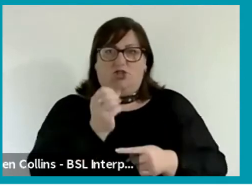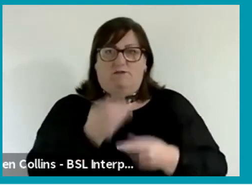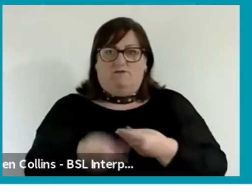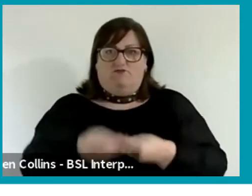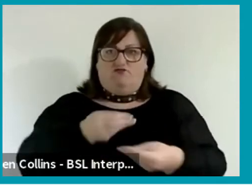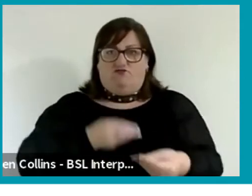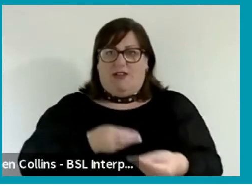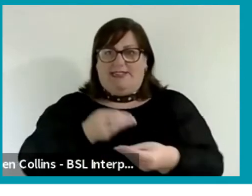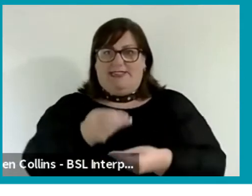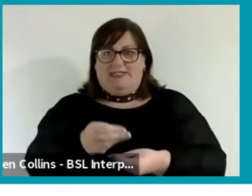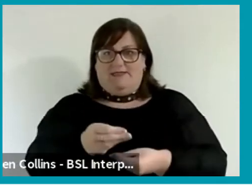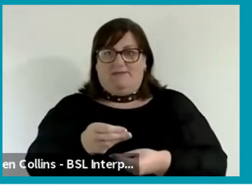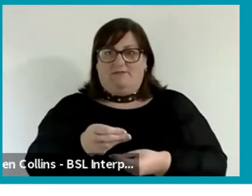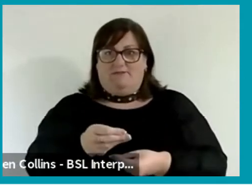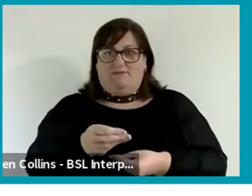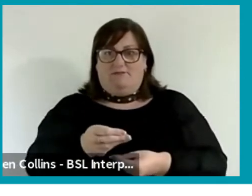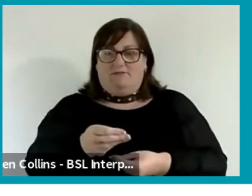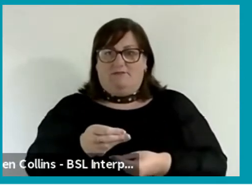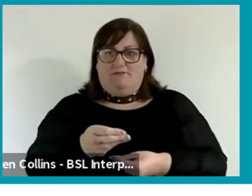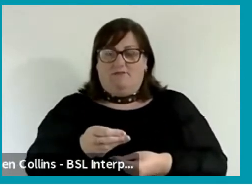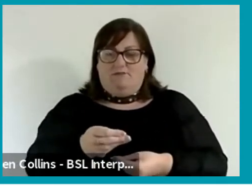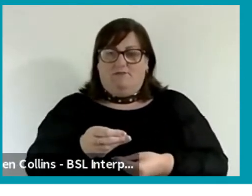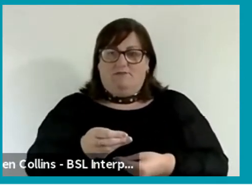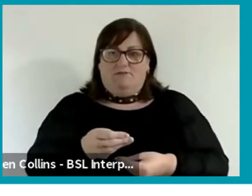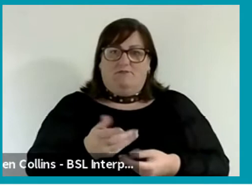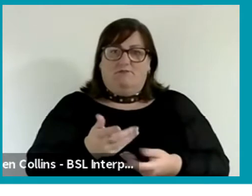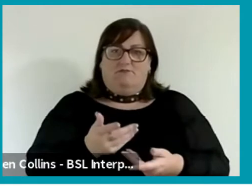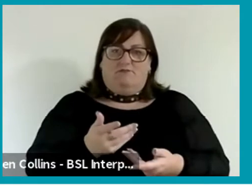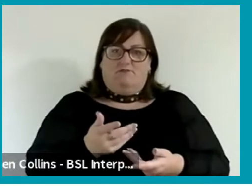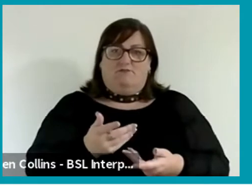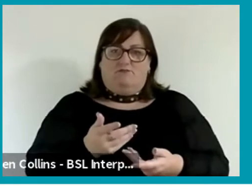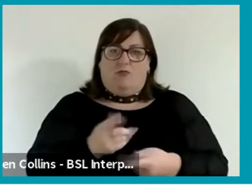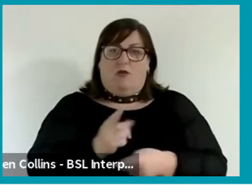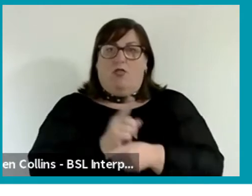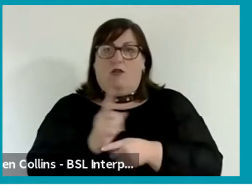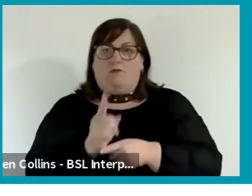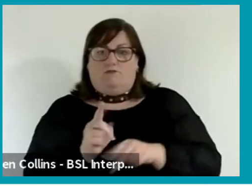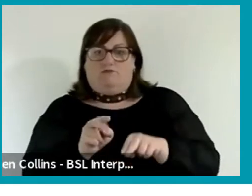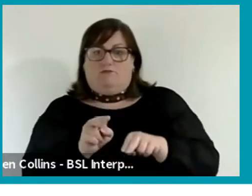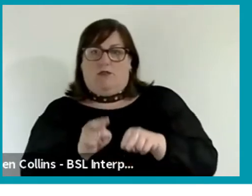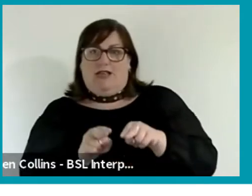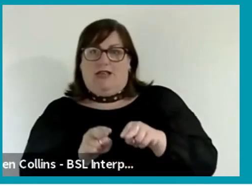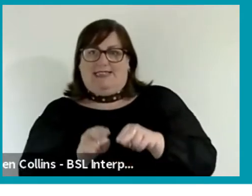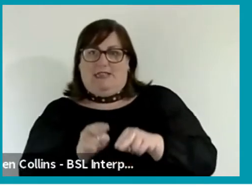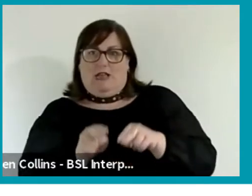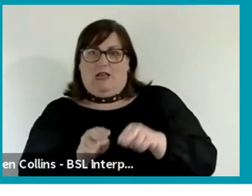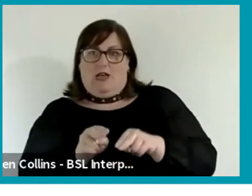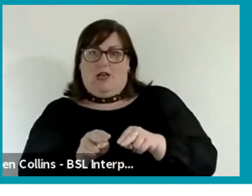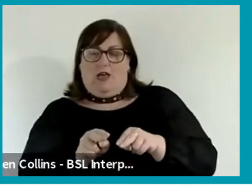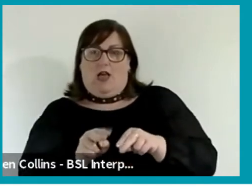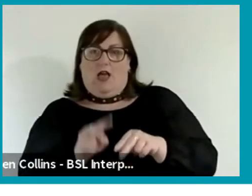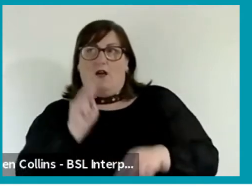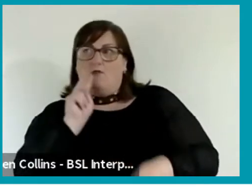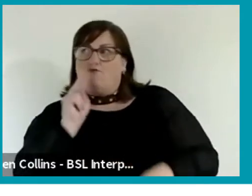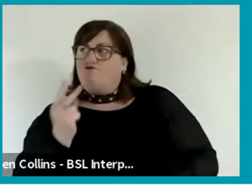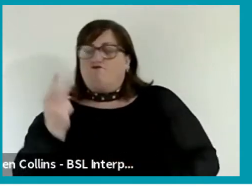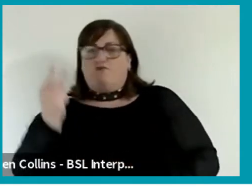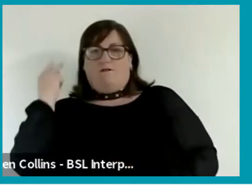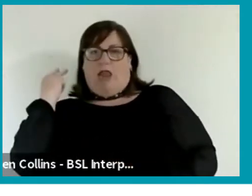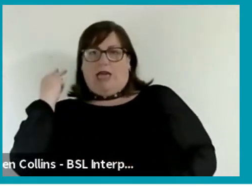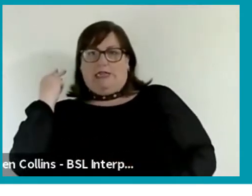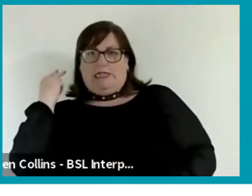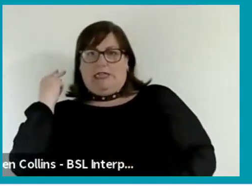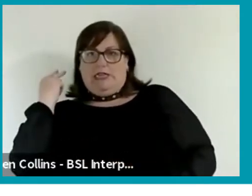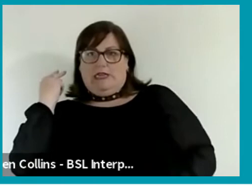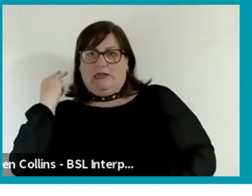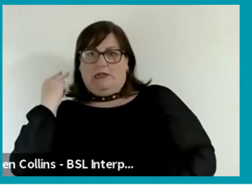a trade, executing a trade, managing a trade, and then assessing the trade and reflecting afterwards. So that constant cycle throughout the day, as many